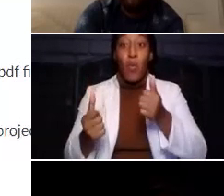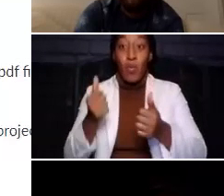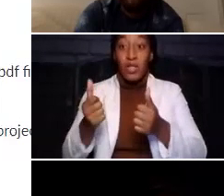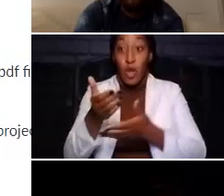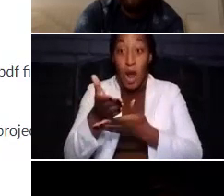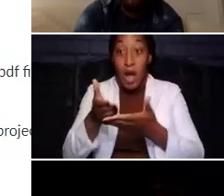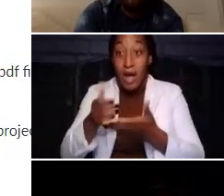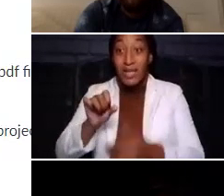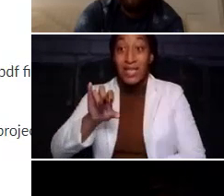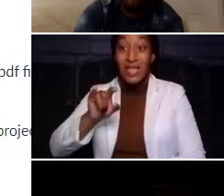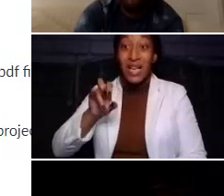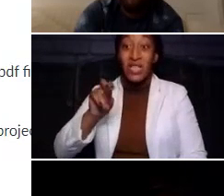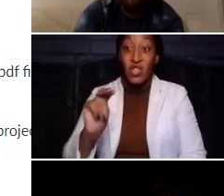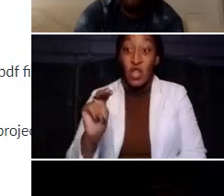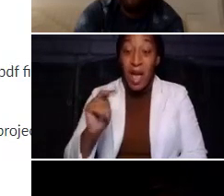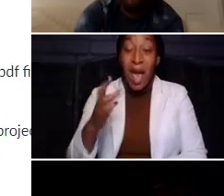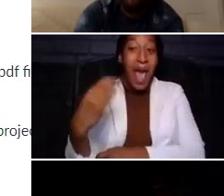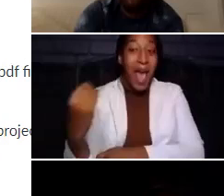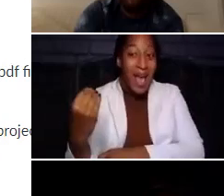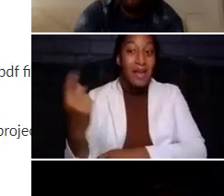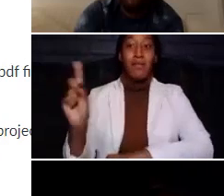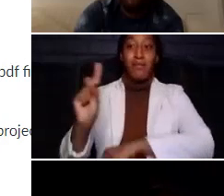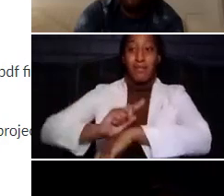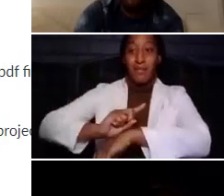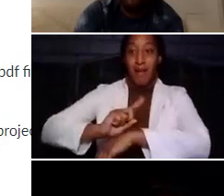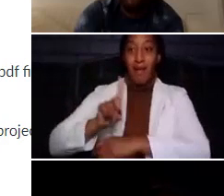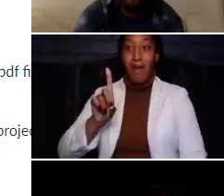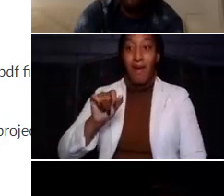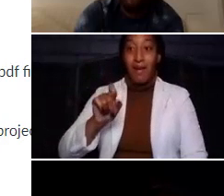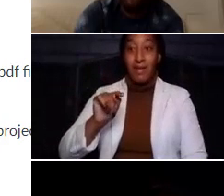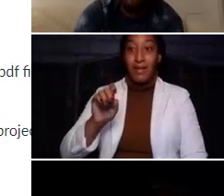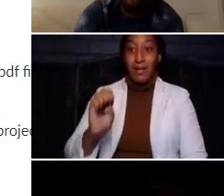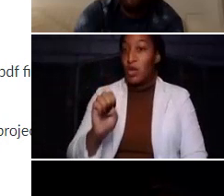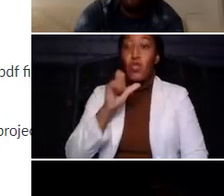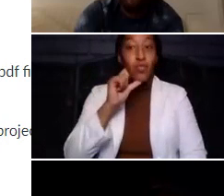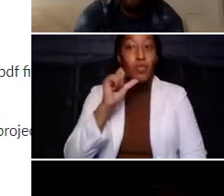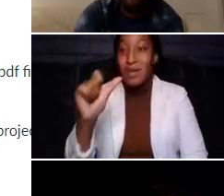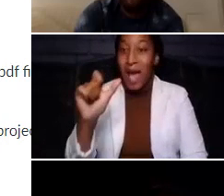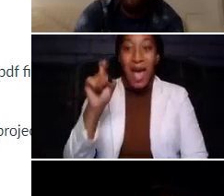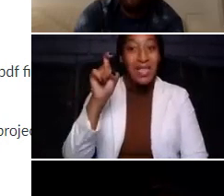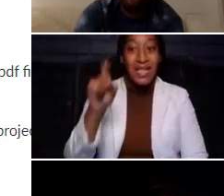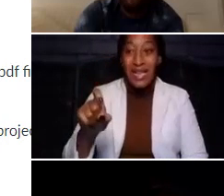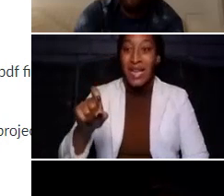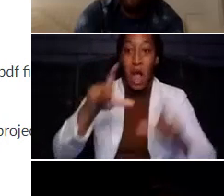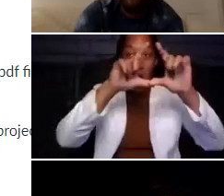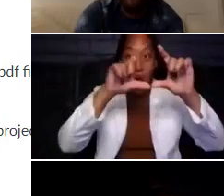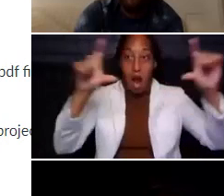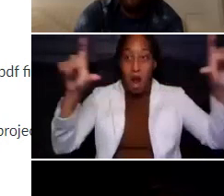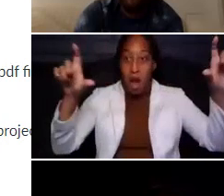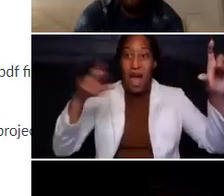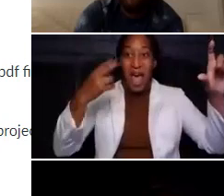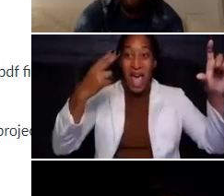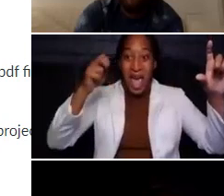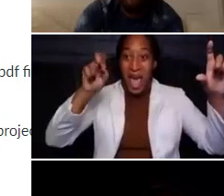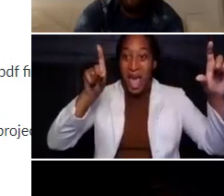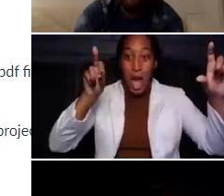You don't need a running header. I know that APA says use a running header.